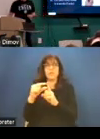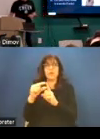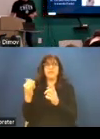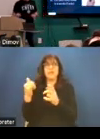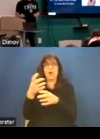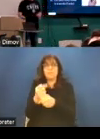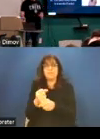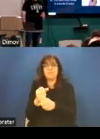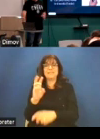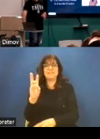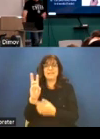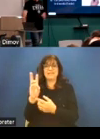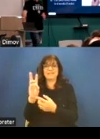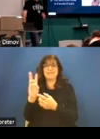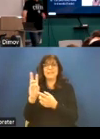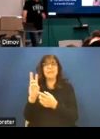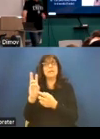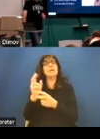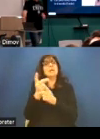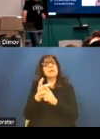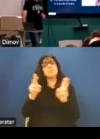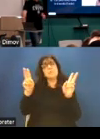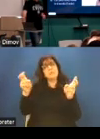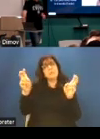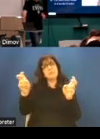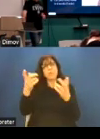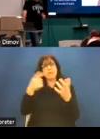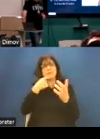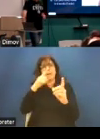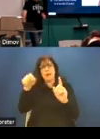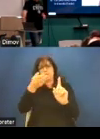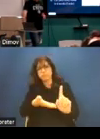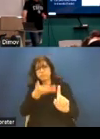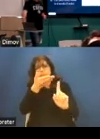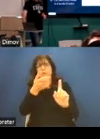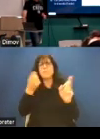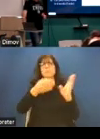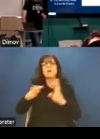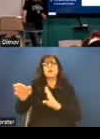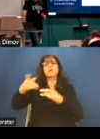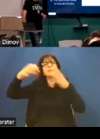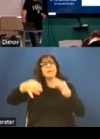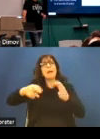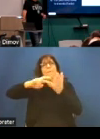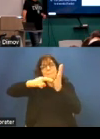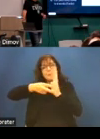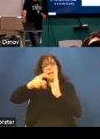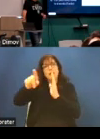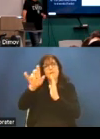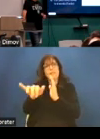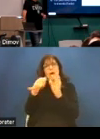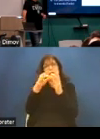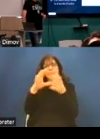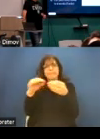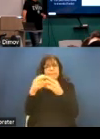words. Keep the theme or what it is you want to say about yourself. Be prepared to explain the meaning of your memoir and